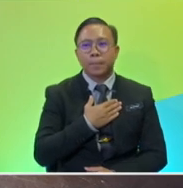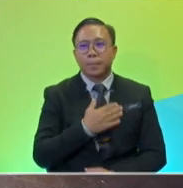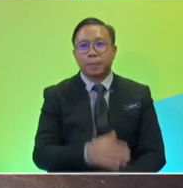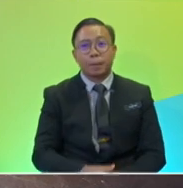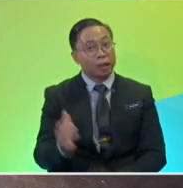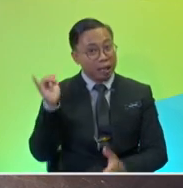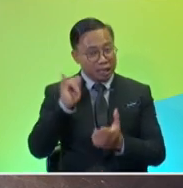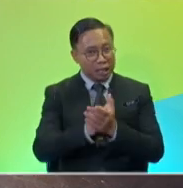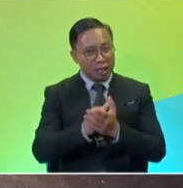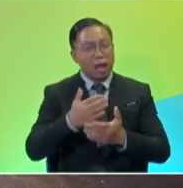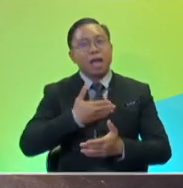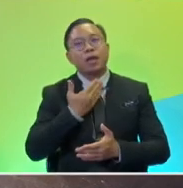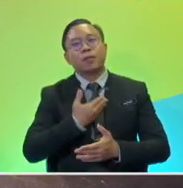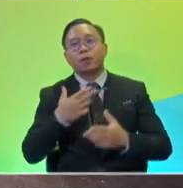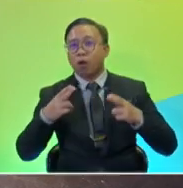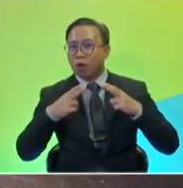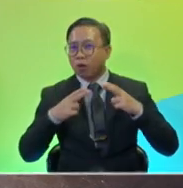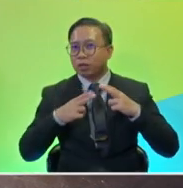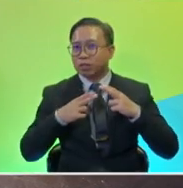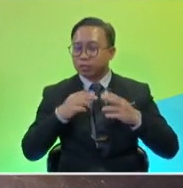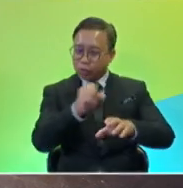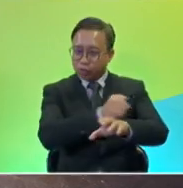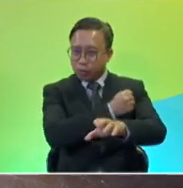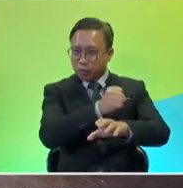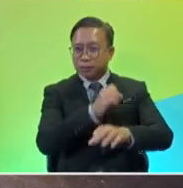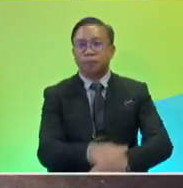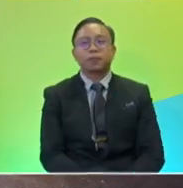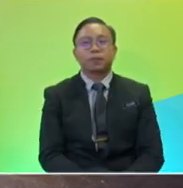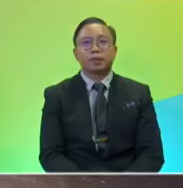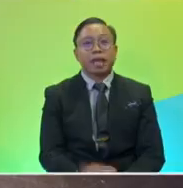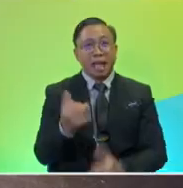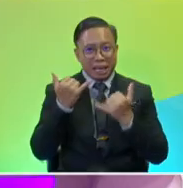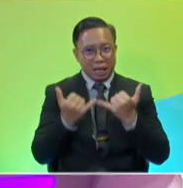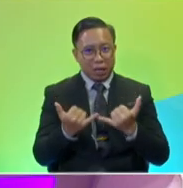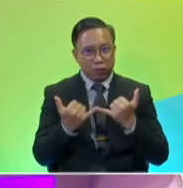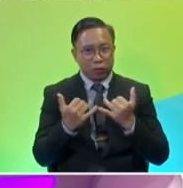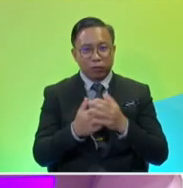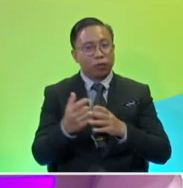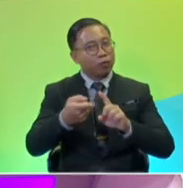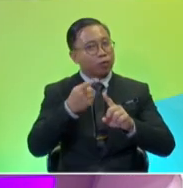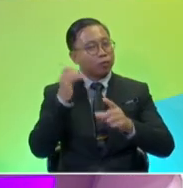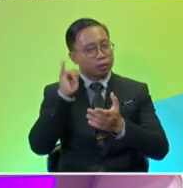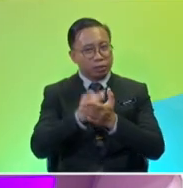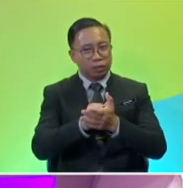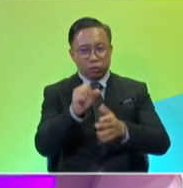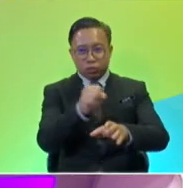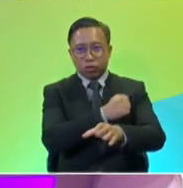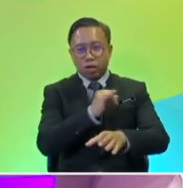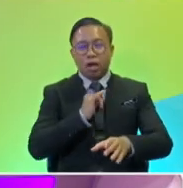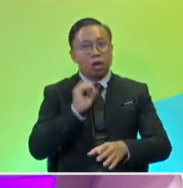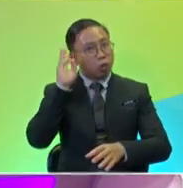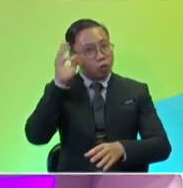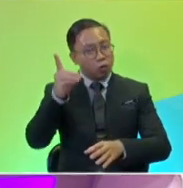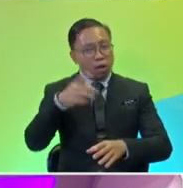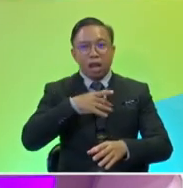That's the Happy Holiday song. Yes. For everyone to be happy, okay? All right. Okay, now, from this song, I would like to ask a few questions to